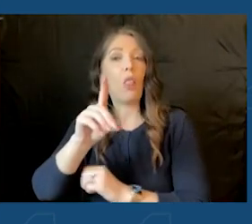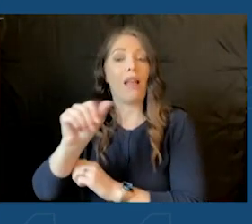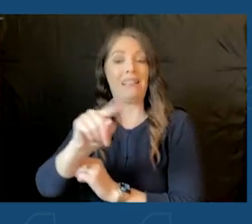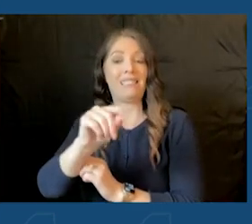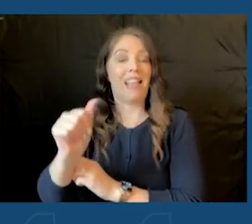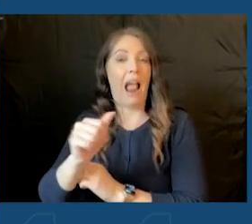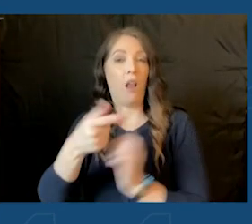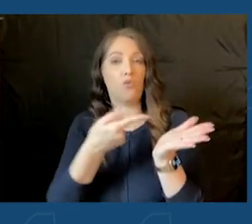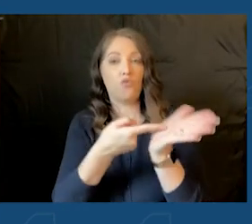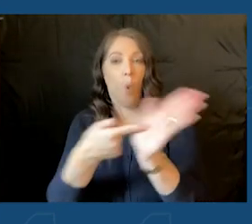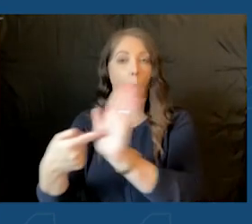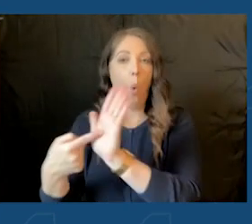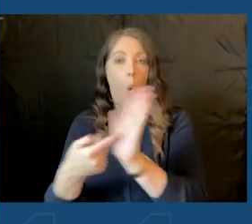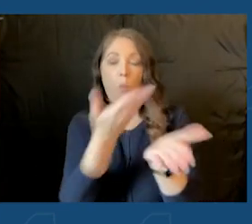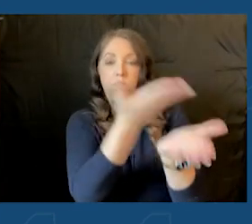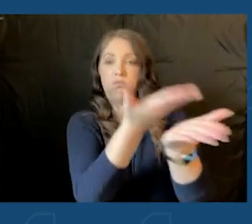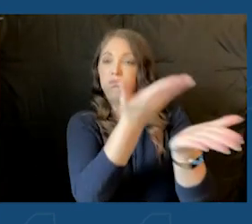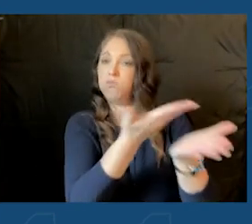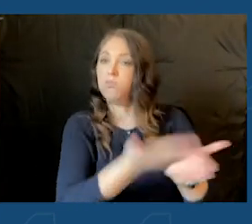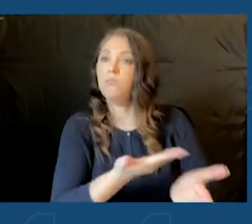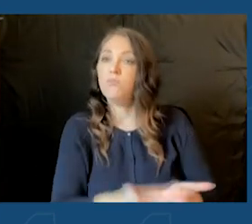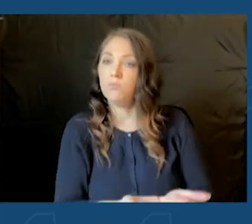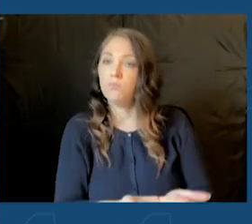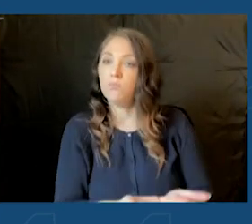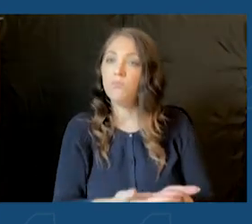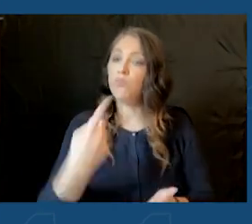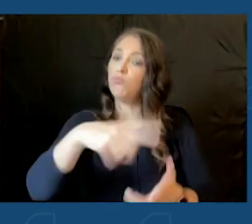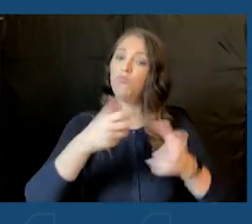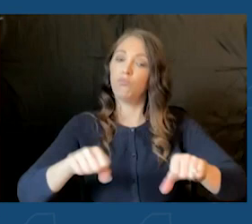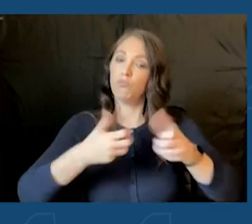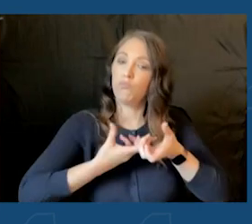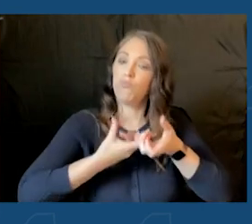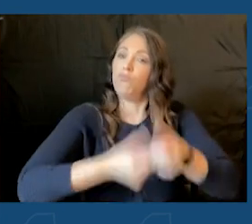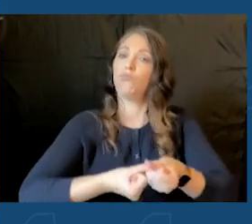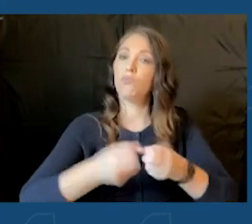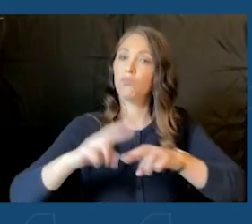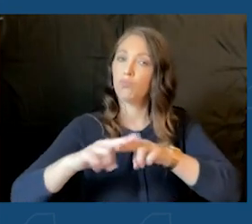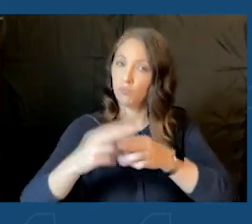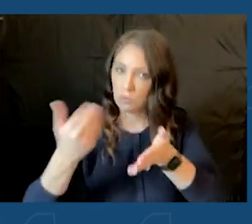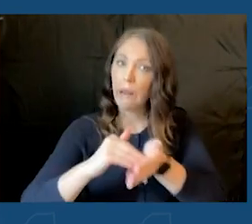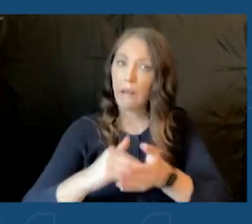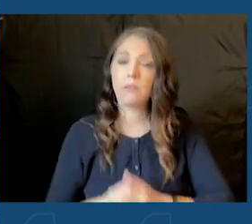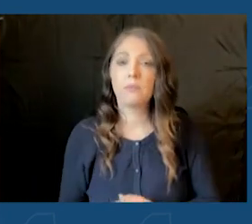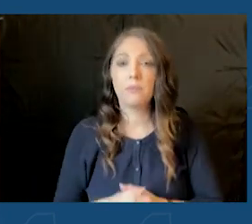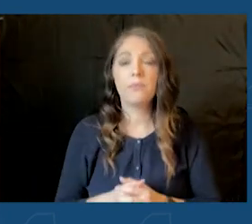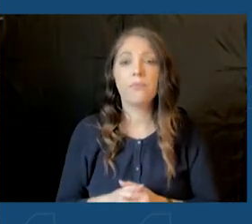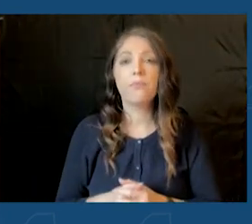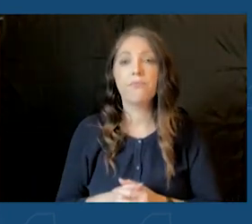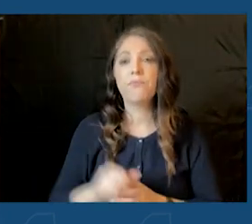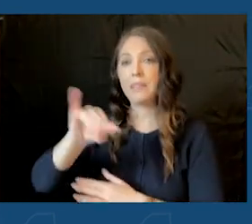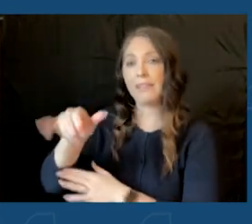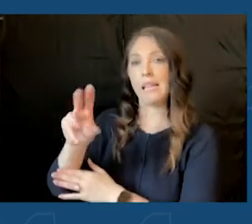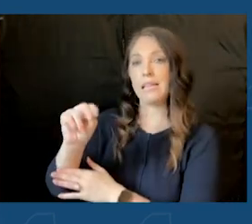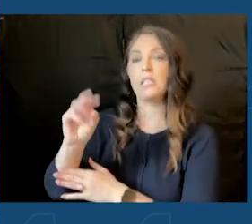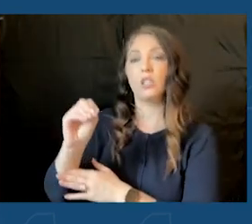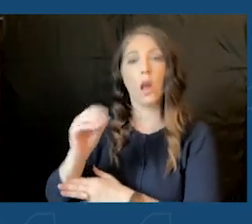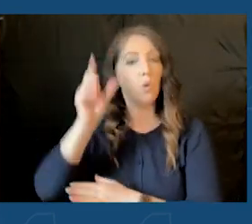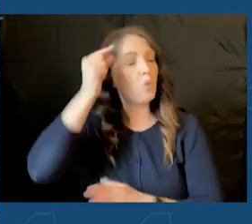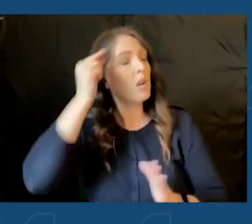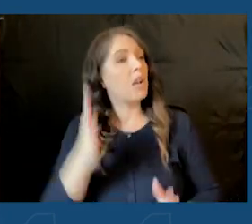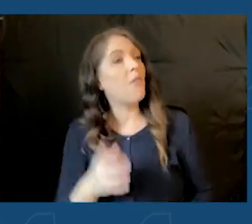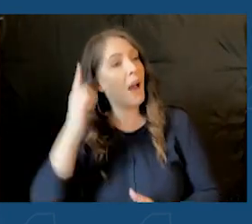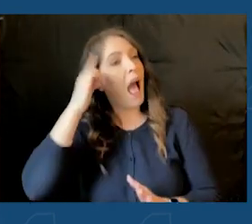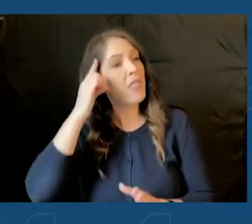to give them the confidence they need to come back. But Jano can speak to the specifics. I think it's Governor, I think it's issues that everybody